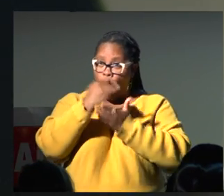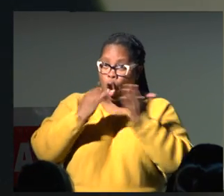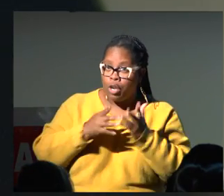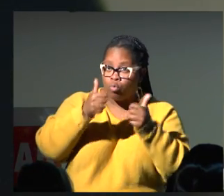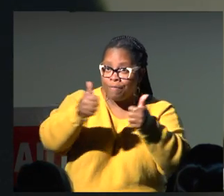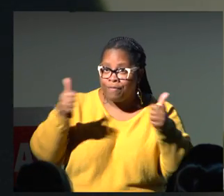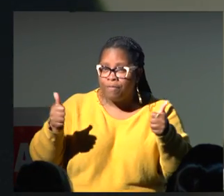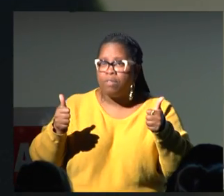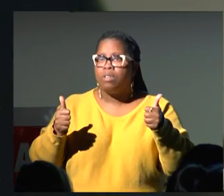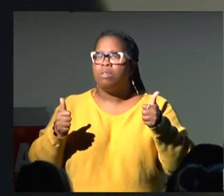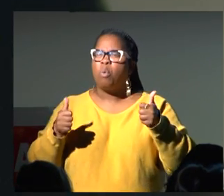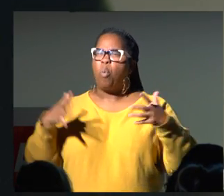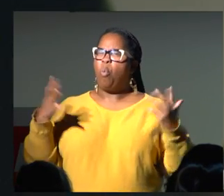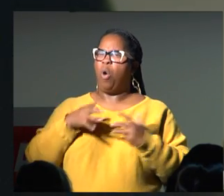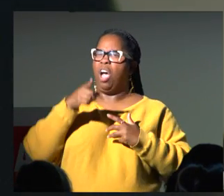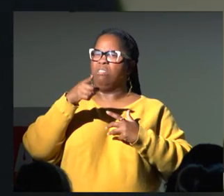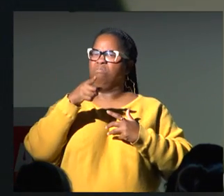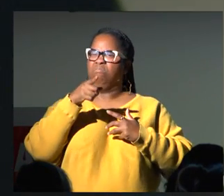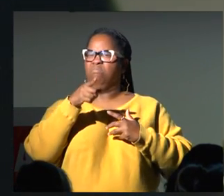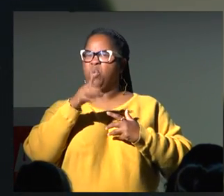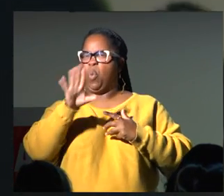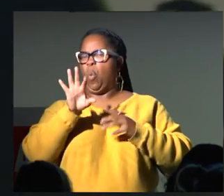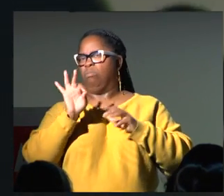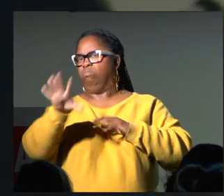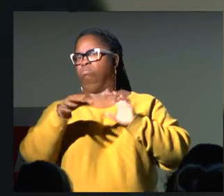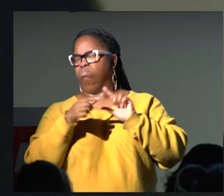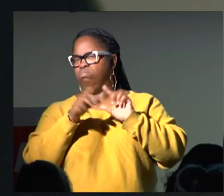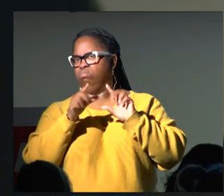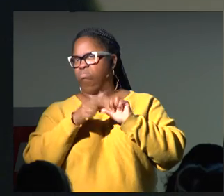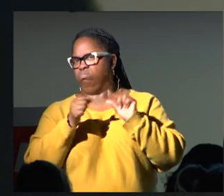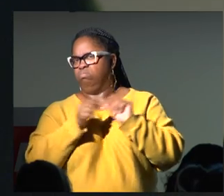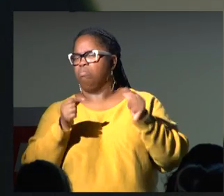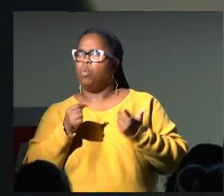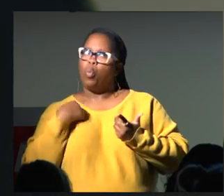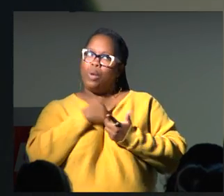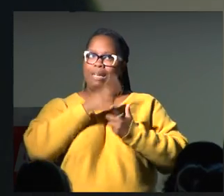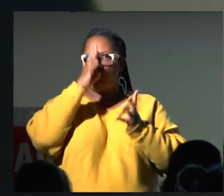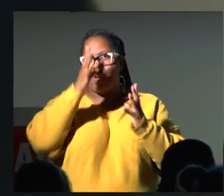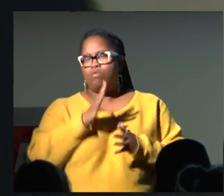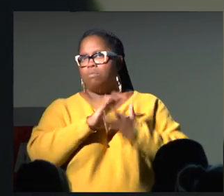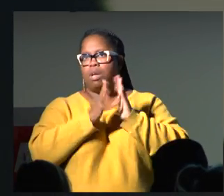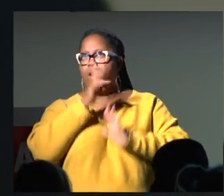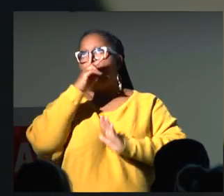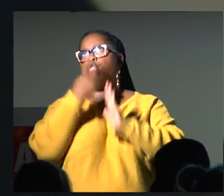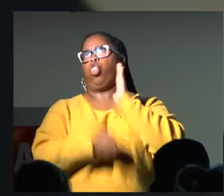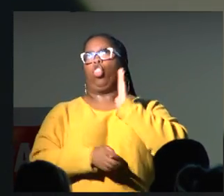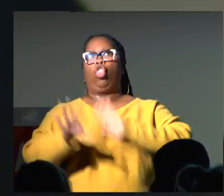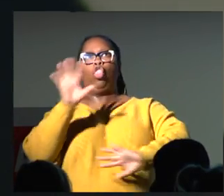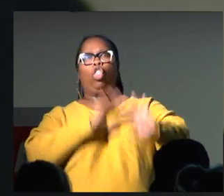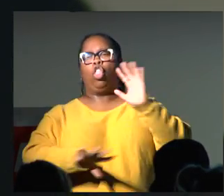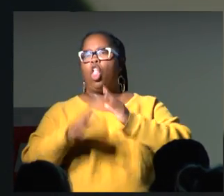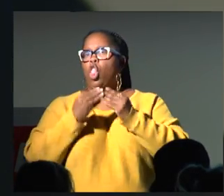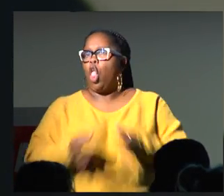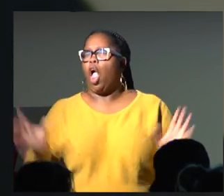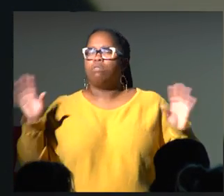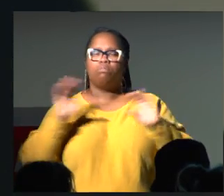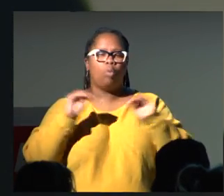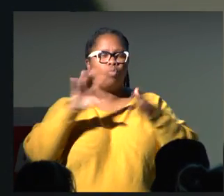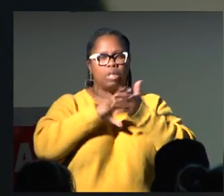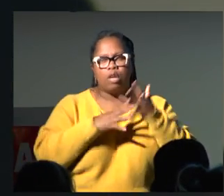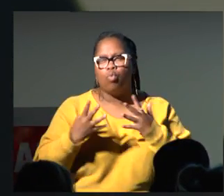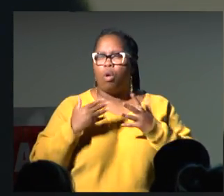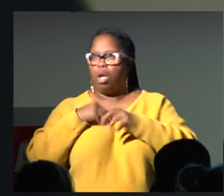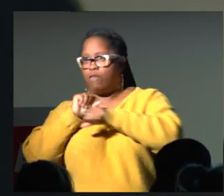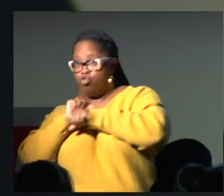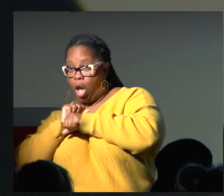form, what would you say about the? Because I think that we, as creatives, we get a bit lost in that, right? Because we don't have a schedule. When you have a job,